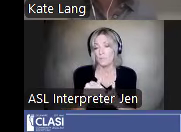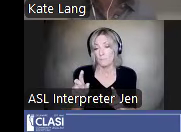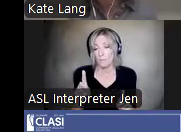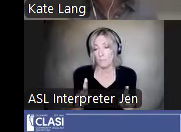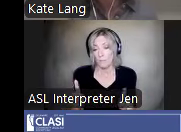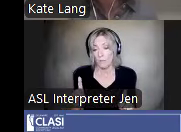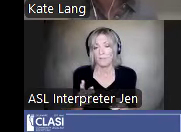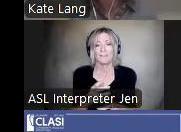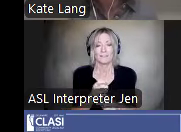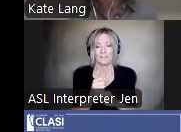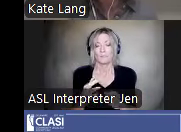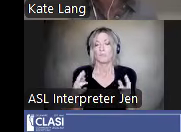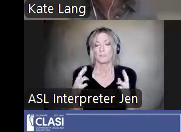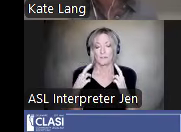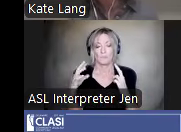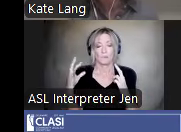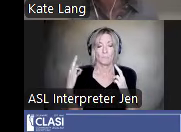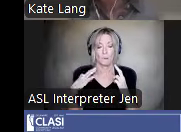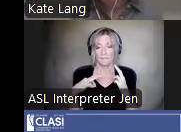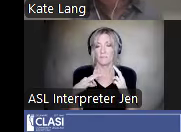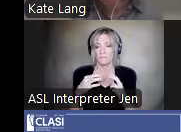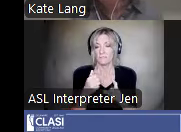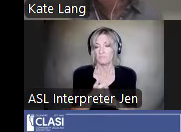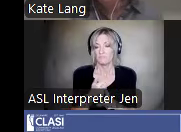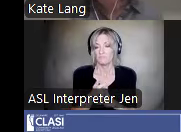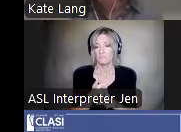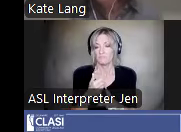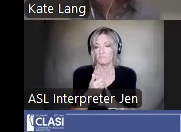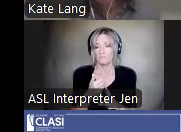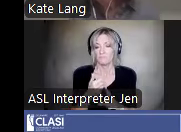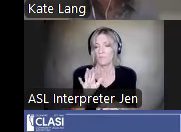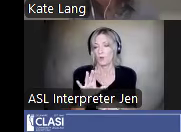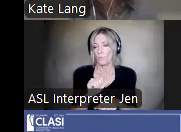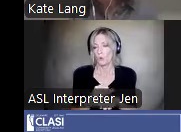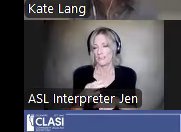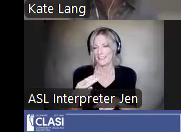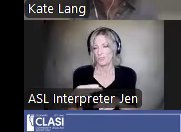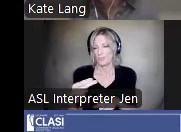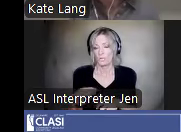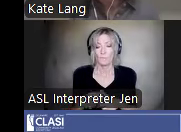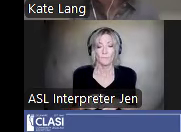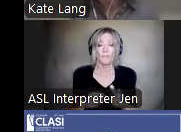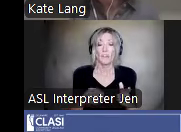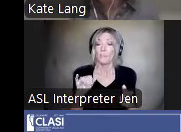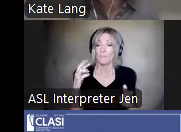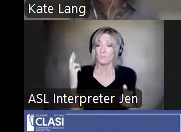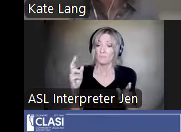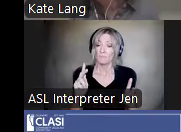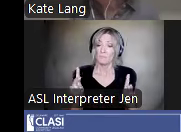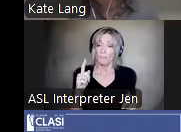receiving retirement benefits on their own work history. And this is why people usually think